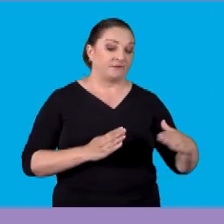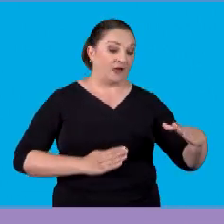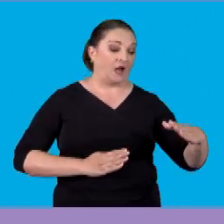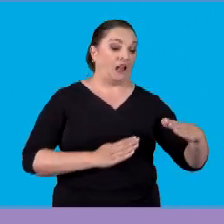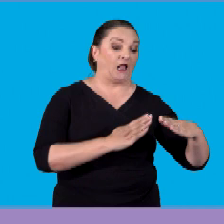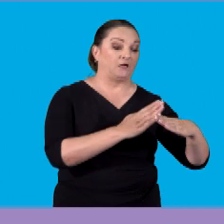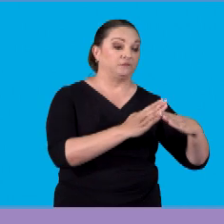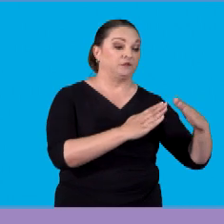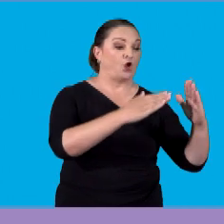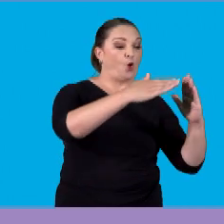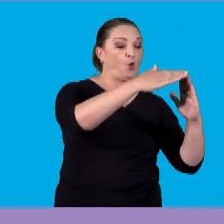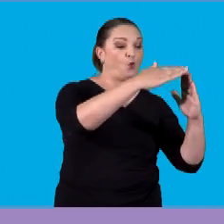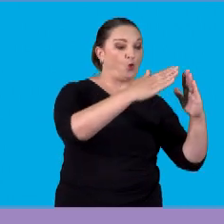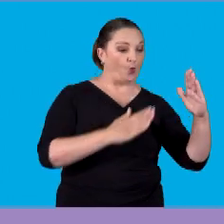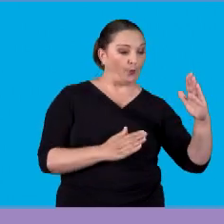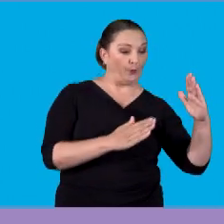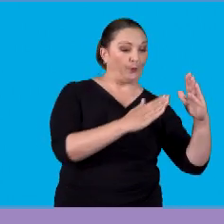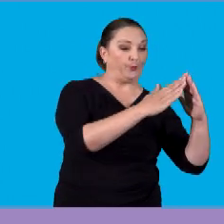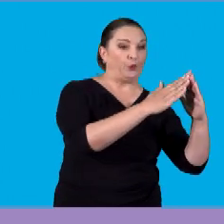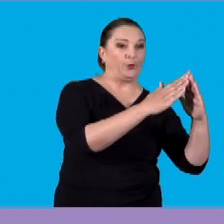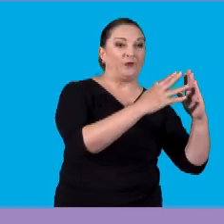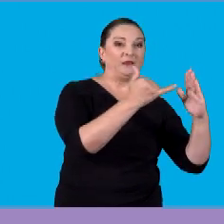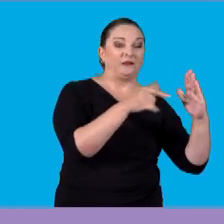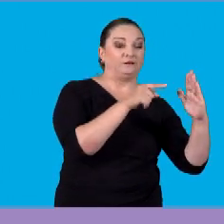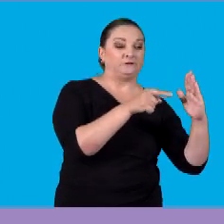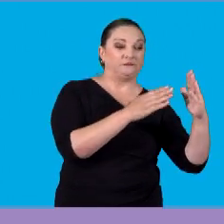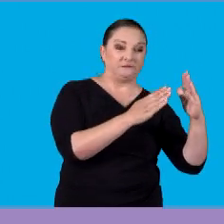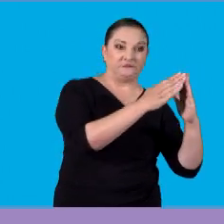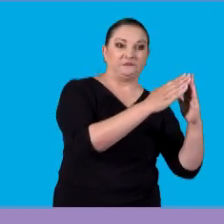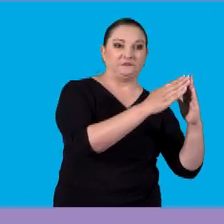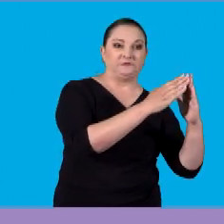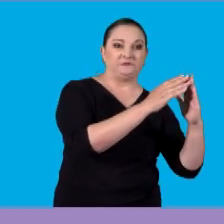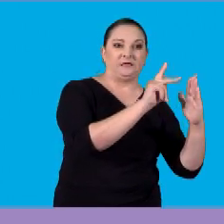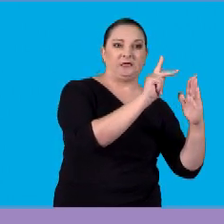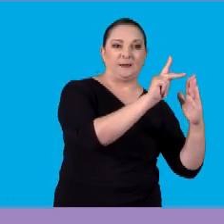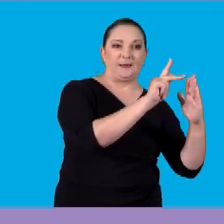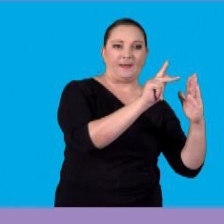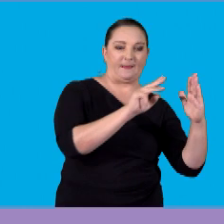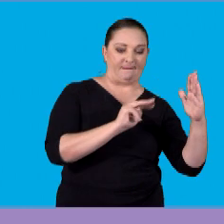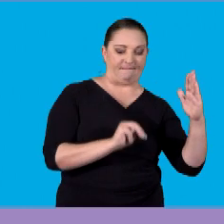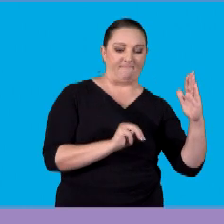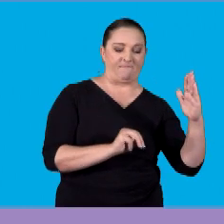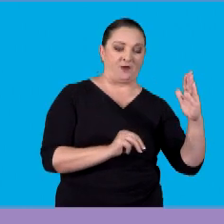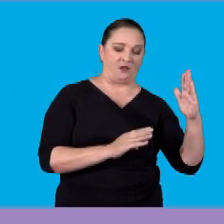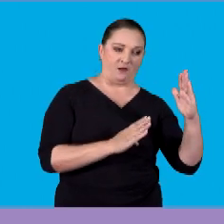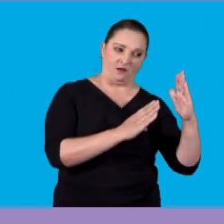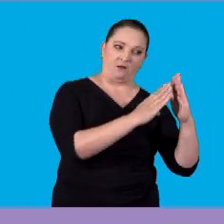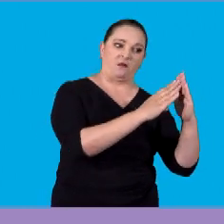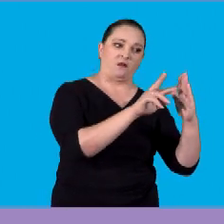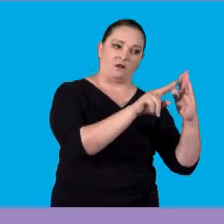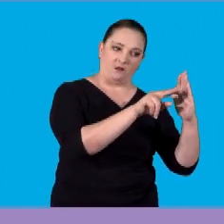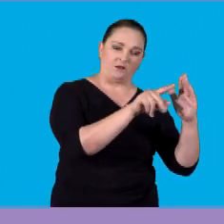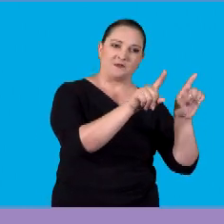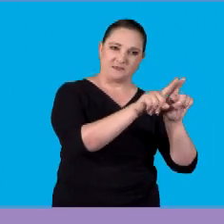they bisect the opposite angles. So KM does bisect angle K and angle